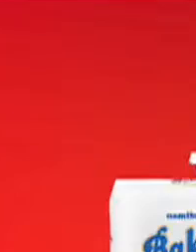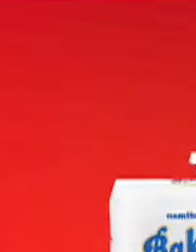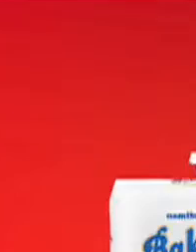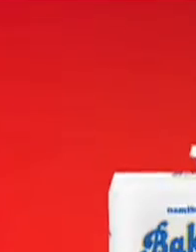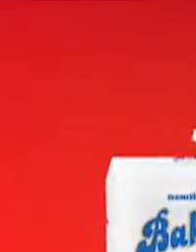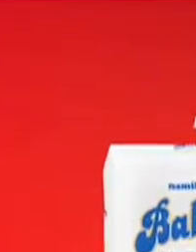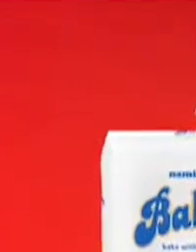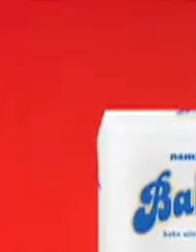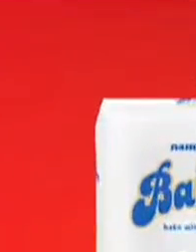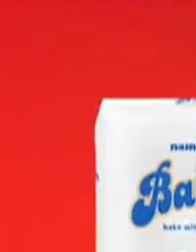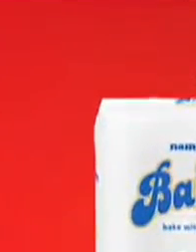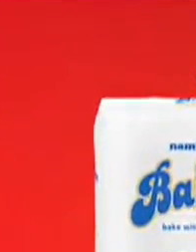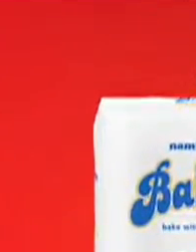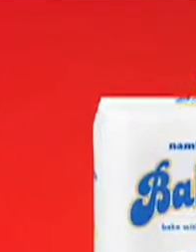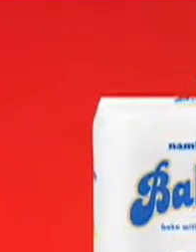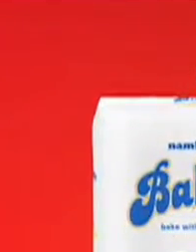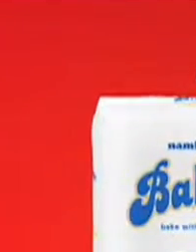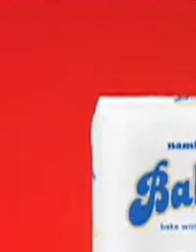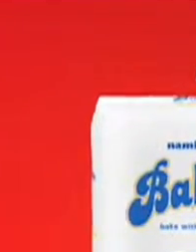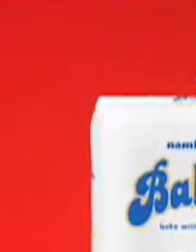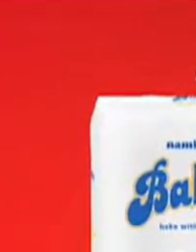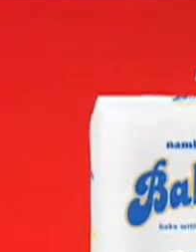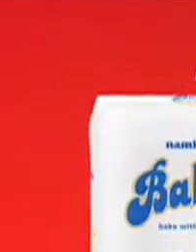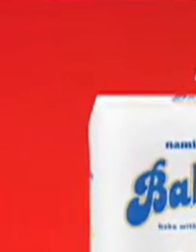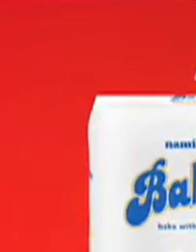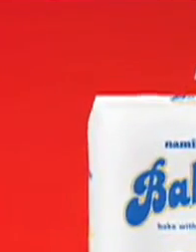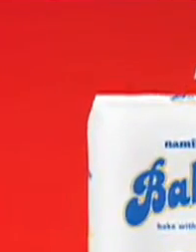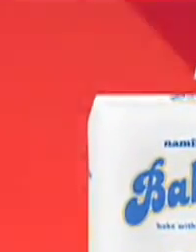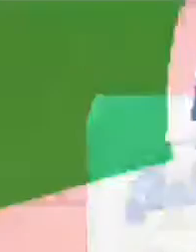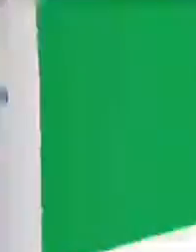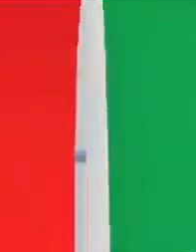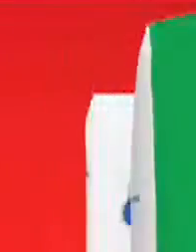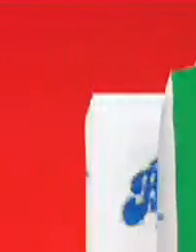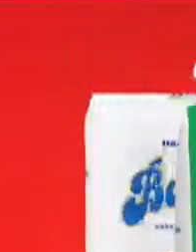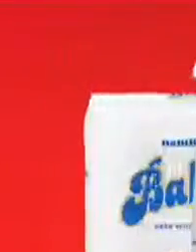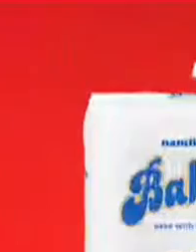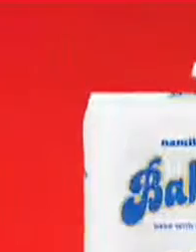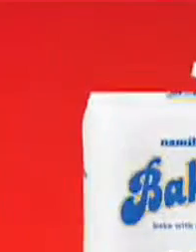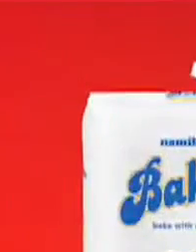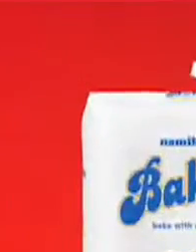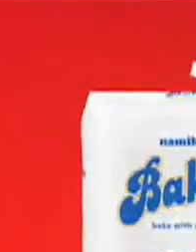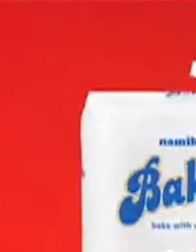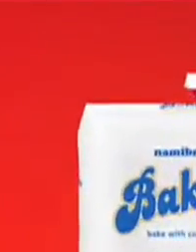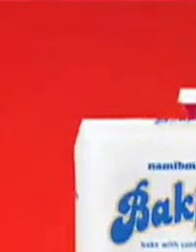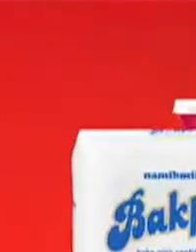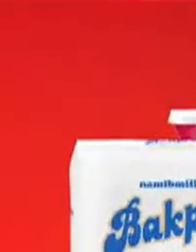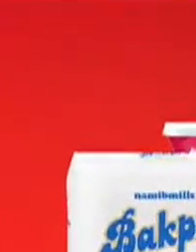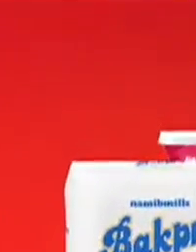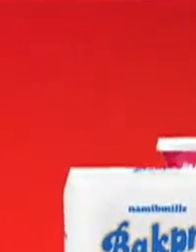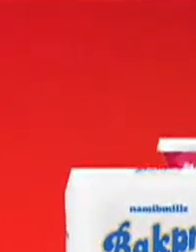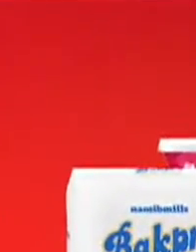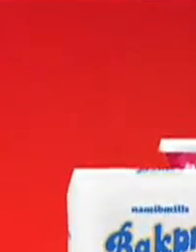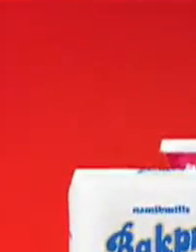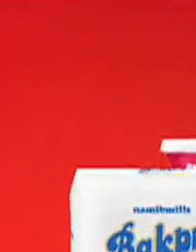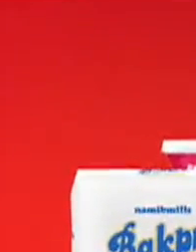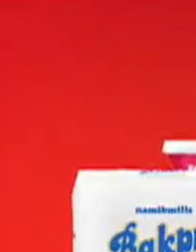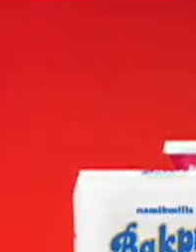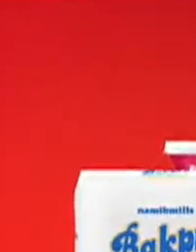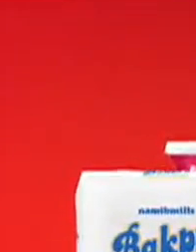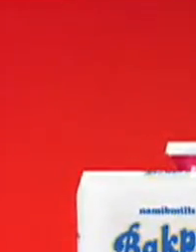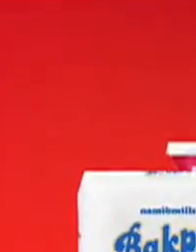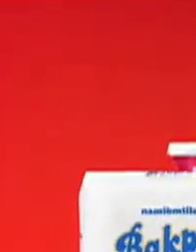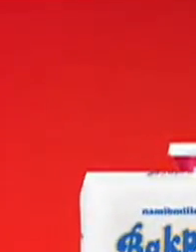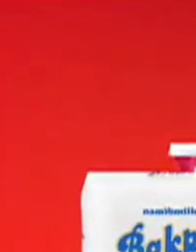Banana Elbow 3 kilograms, Rice King 10 kilograms, Sugar King 5 kilograms, white or brown sugar